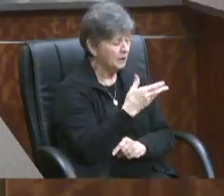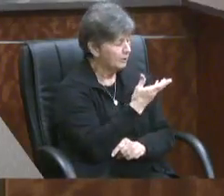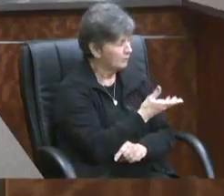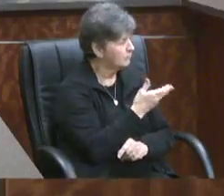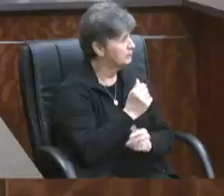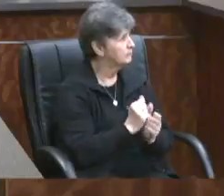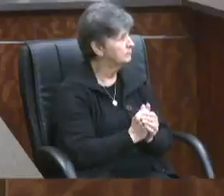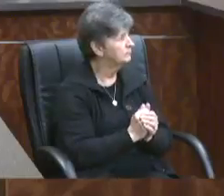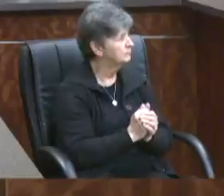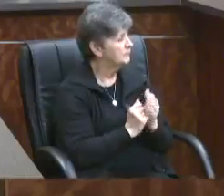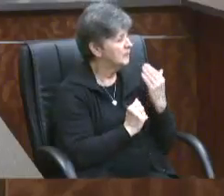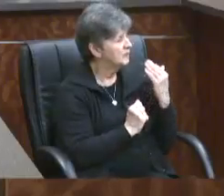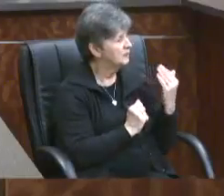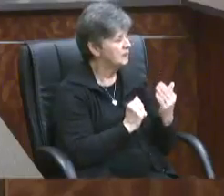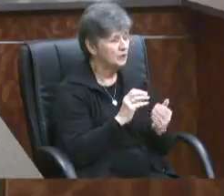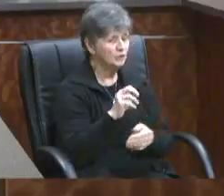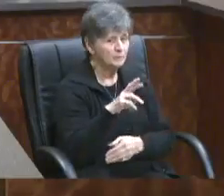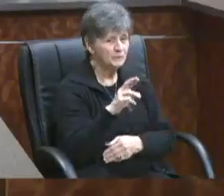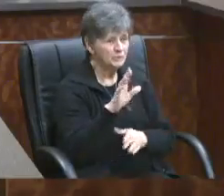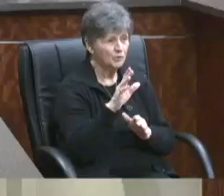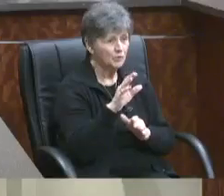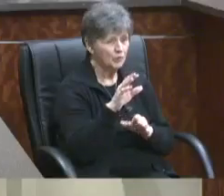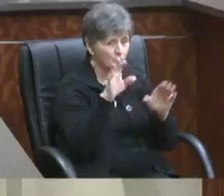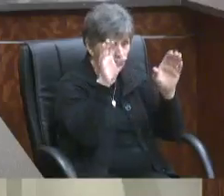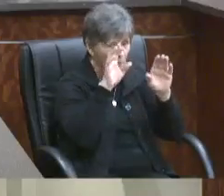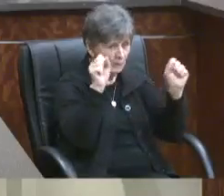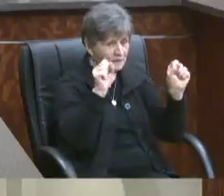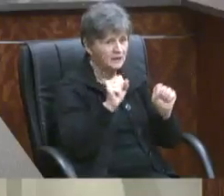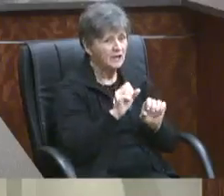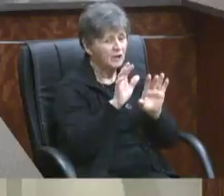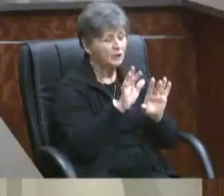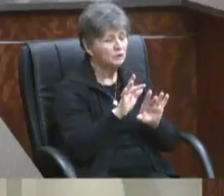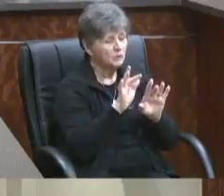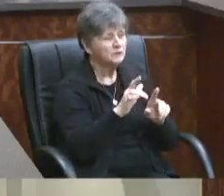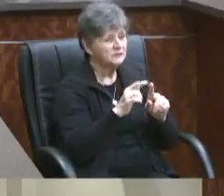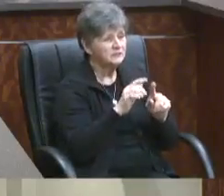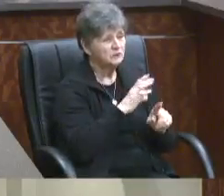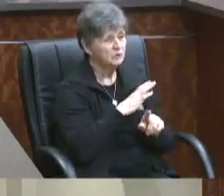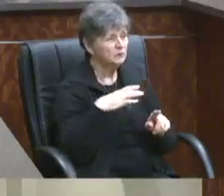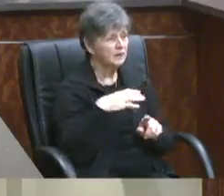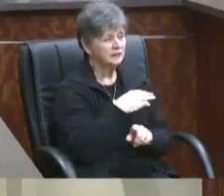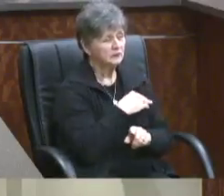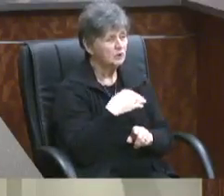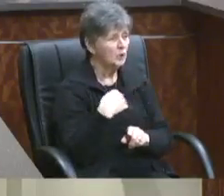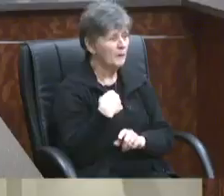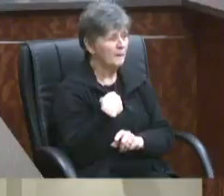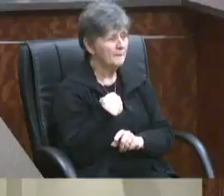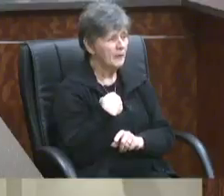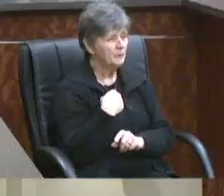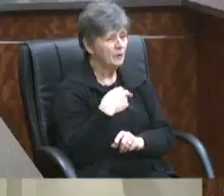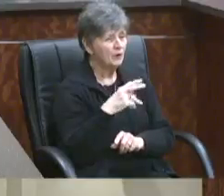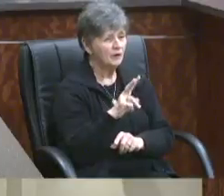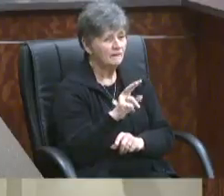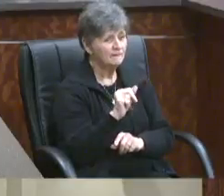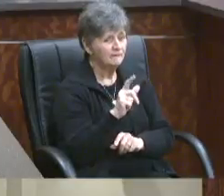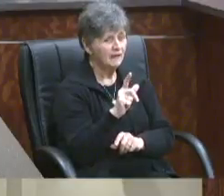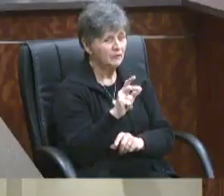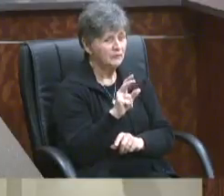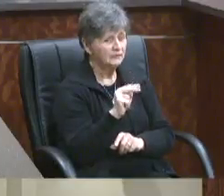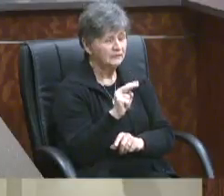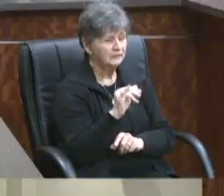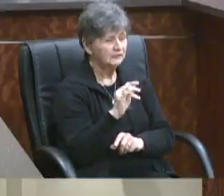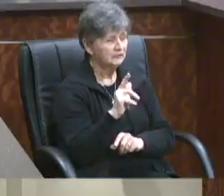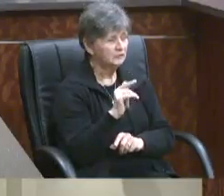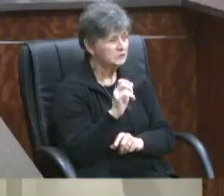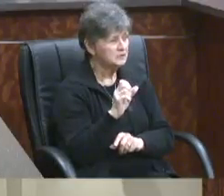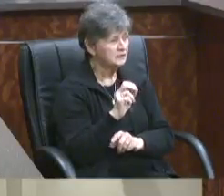Thank you, Mr. President. Condolences to Councilmember Valerie Nicholas and the loss of her cousin as well. So, as you heard, Wilbur Nicholson